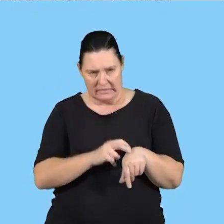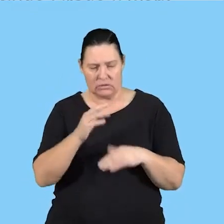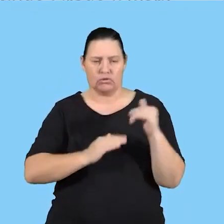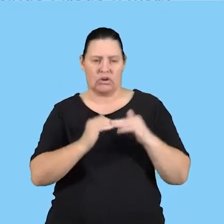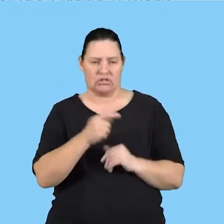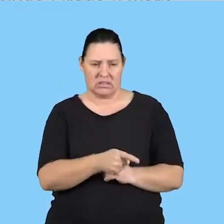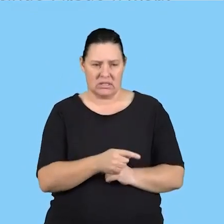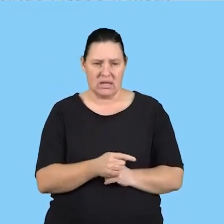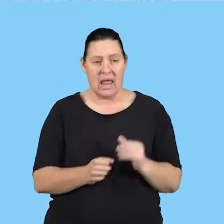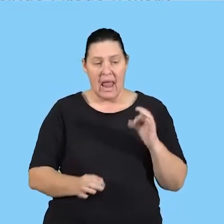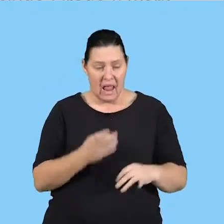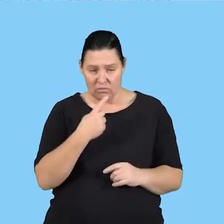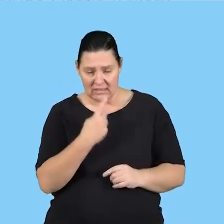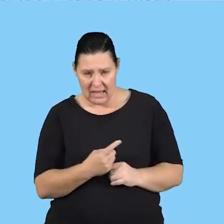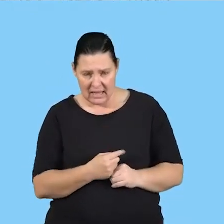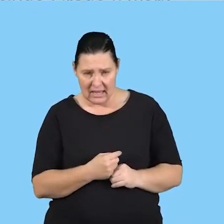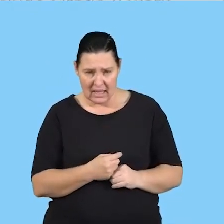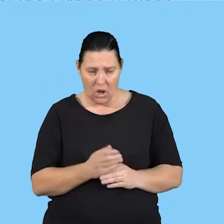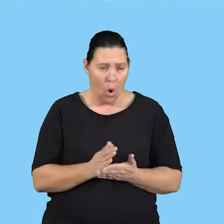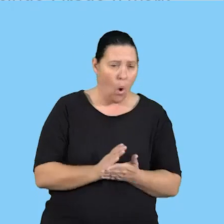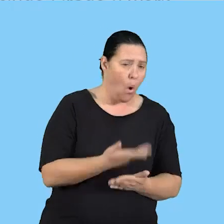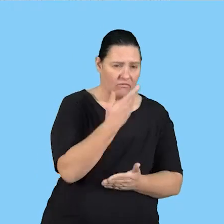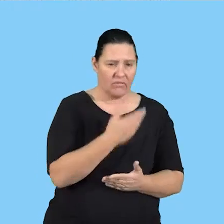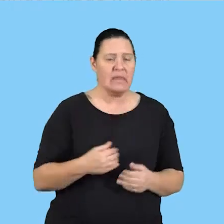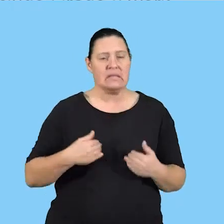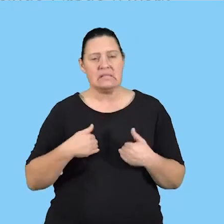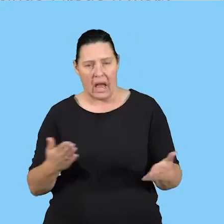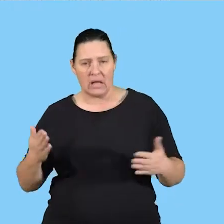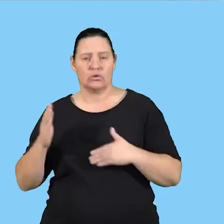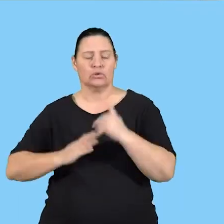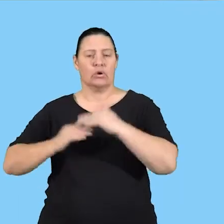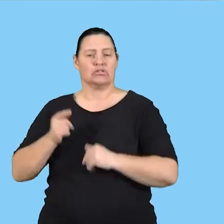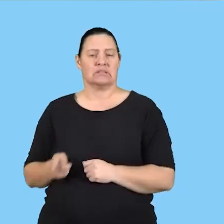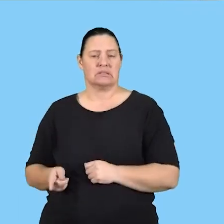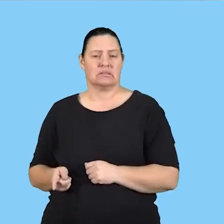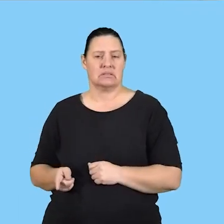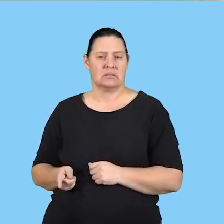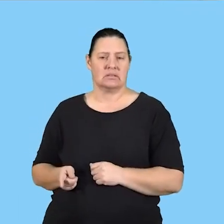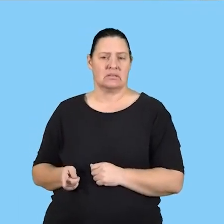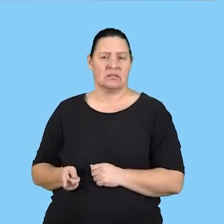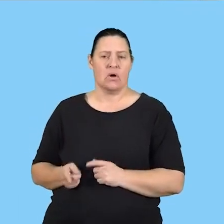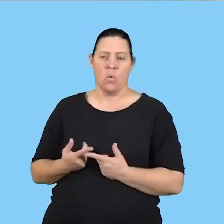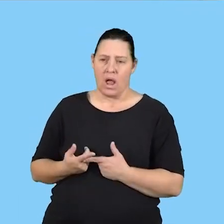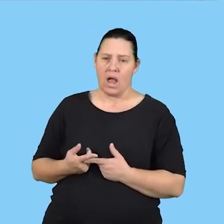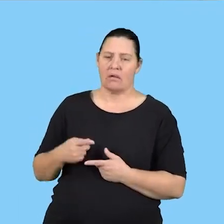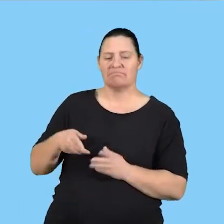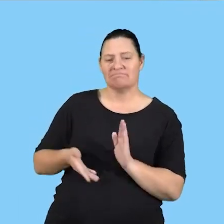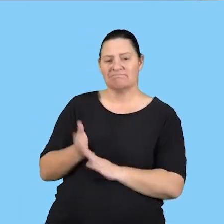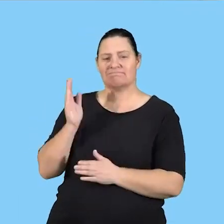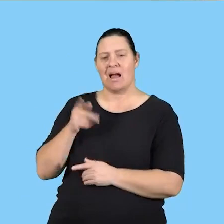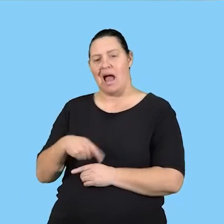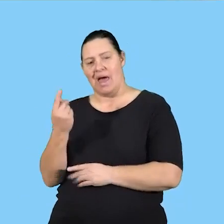construction. So if then we say we are removing it and they start constructions when they are pursuing